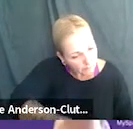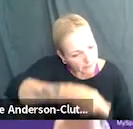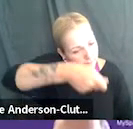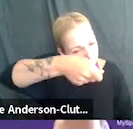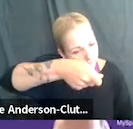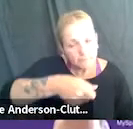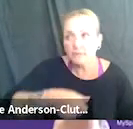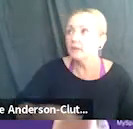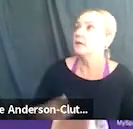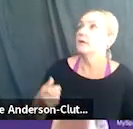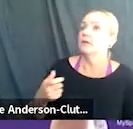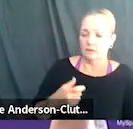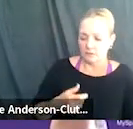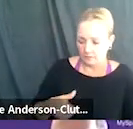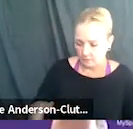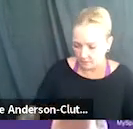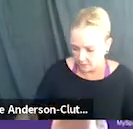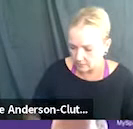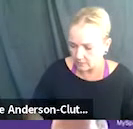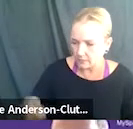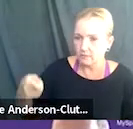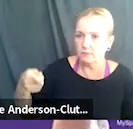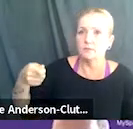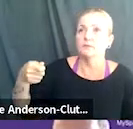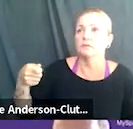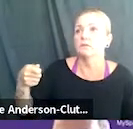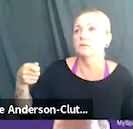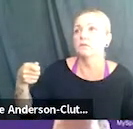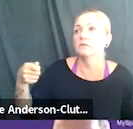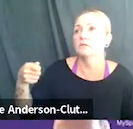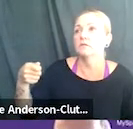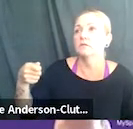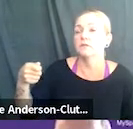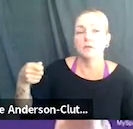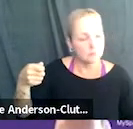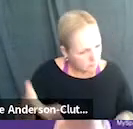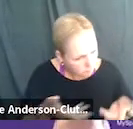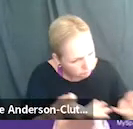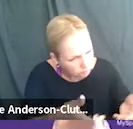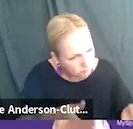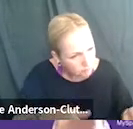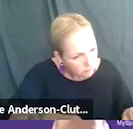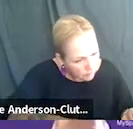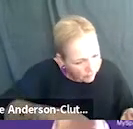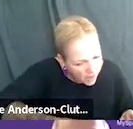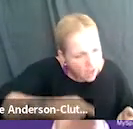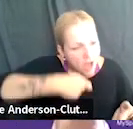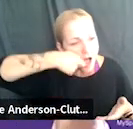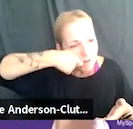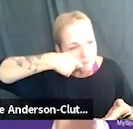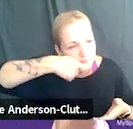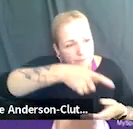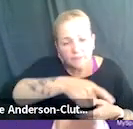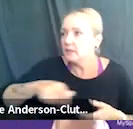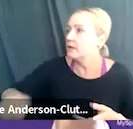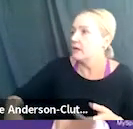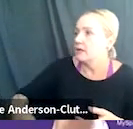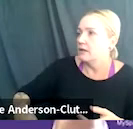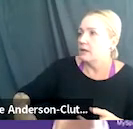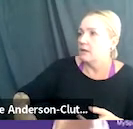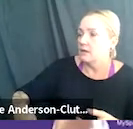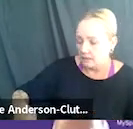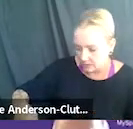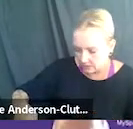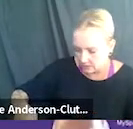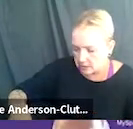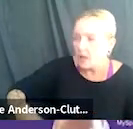inordinately large amount of time. And this was somebody who previously had fed himself without any difficulties. In talking to the mom recently, because we